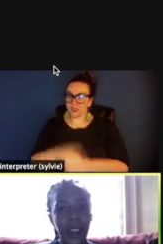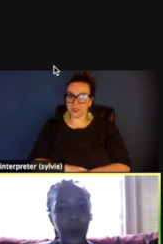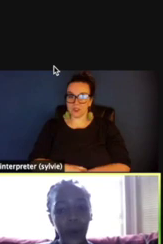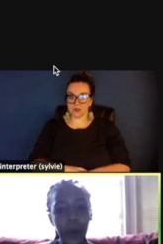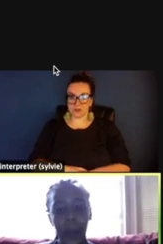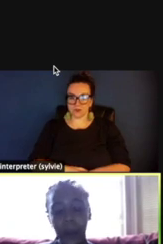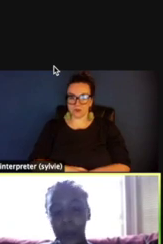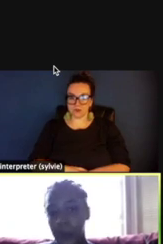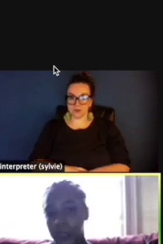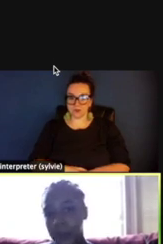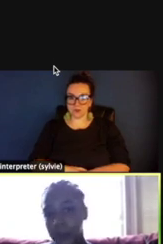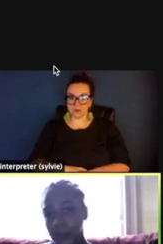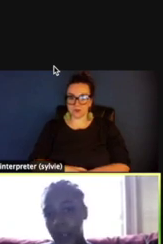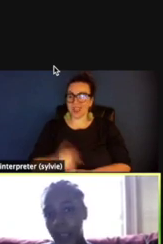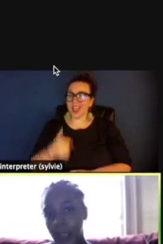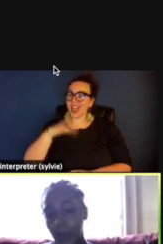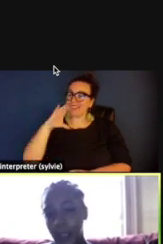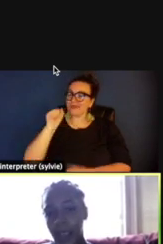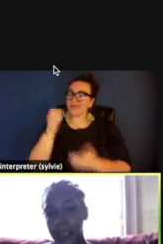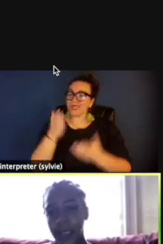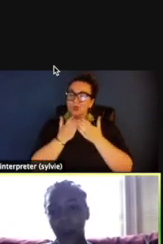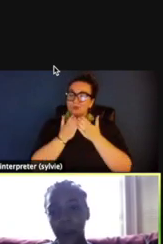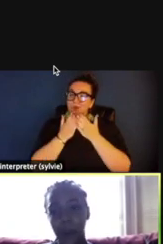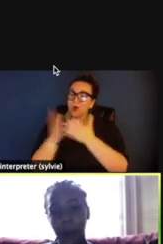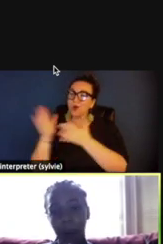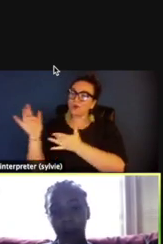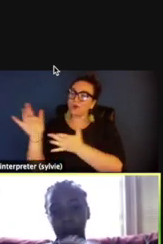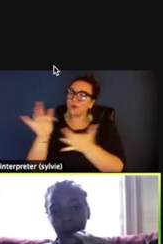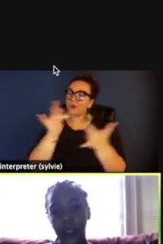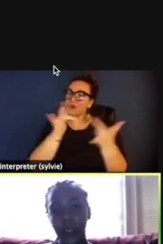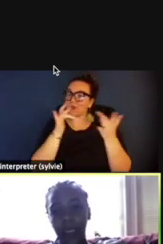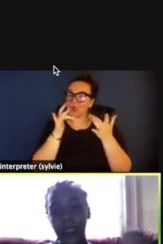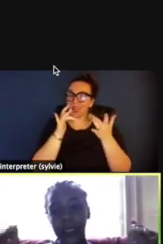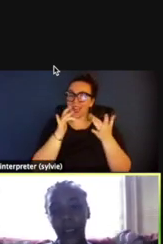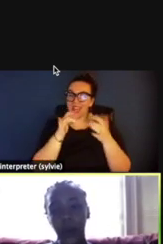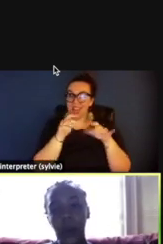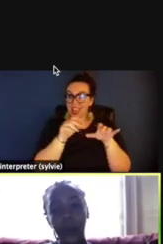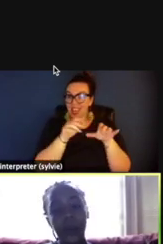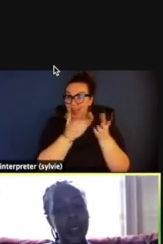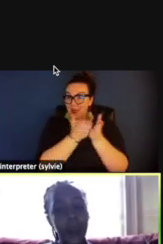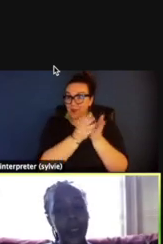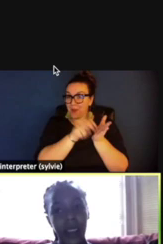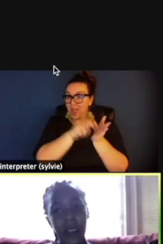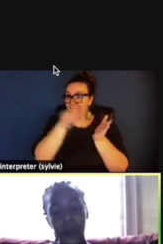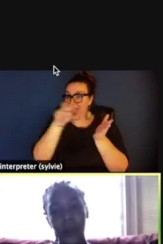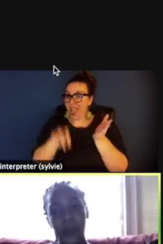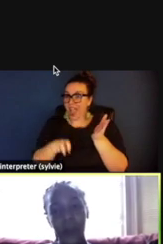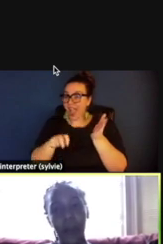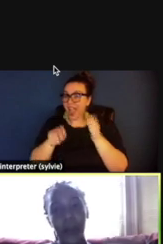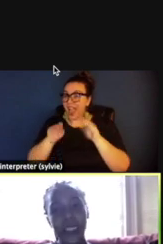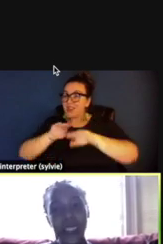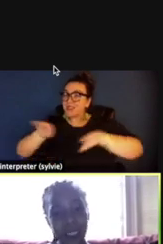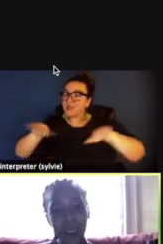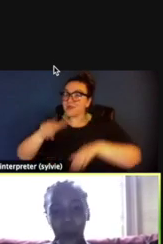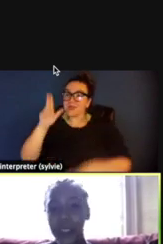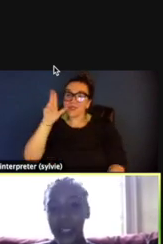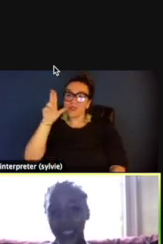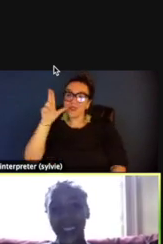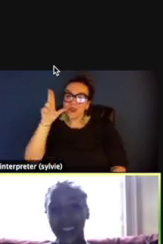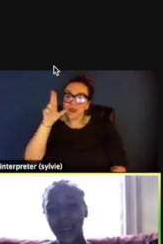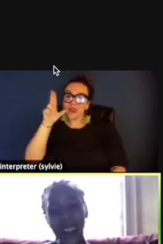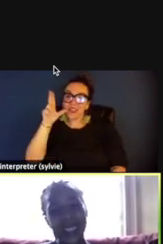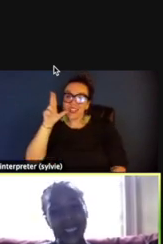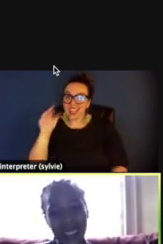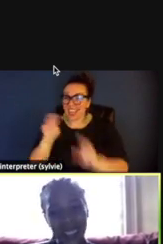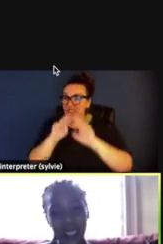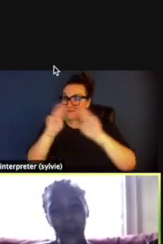I went on a boat tour and we got to get off the boat and go snorkeling. And there's an underwater museum in Cancun. But of course I have no pictures of